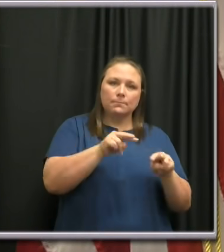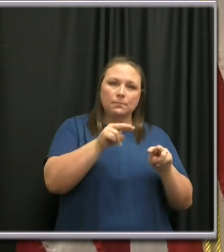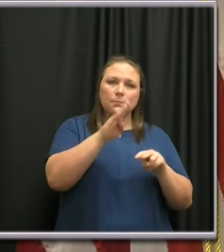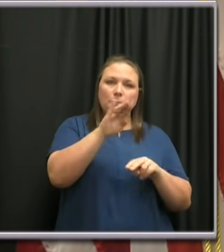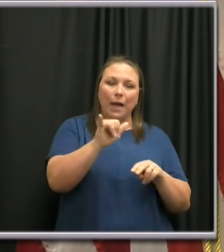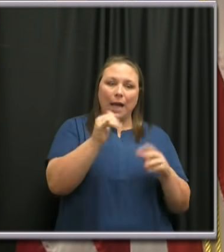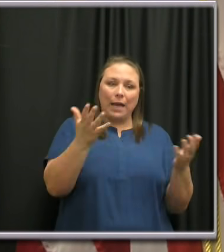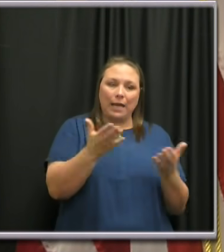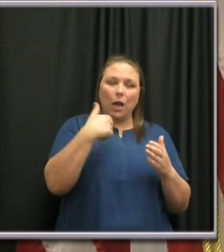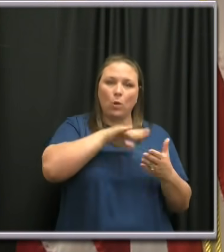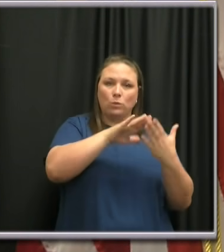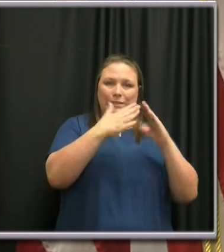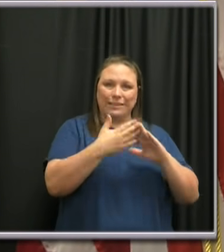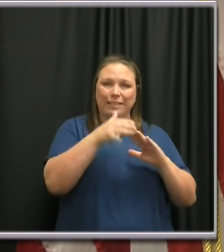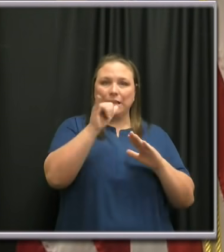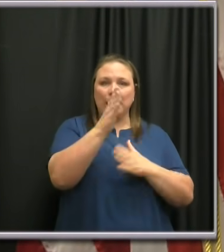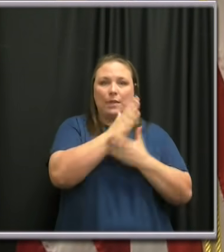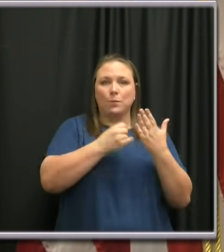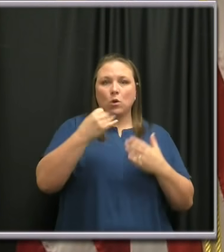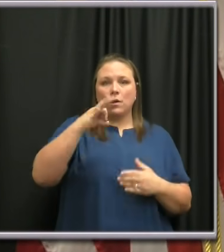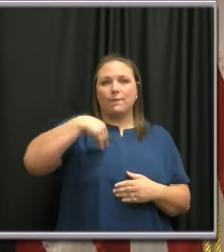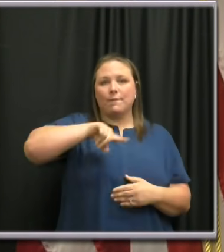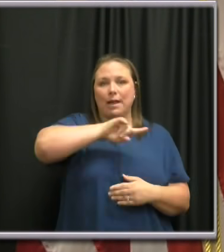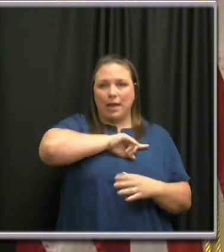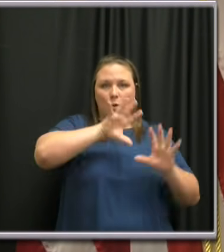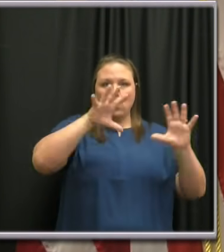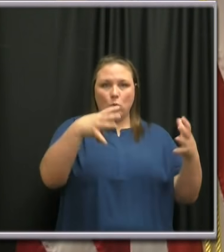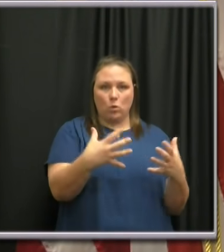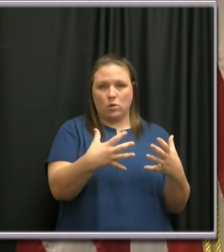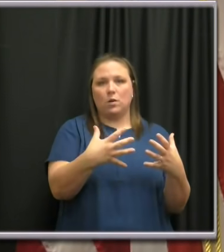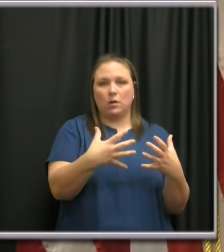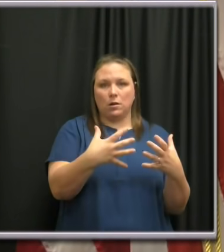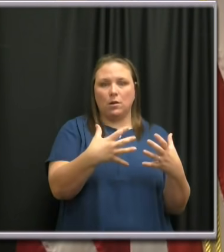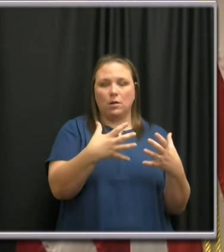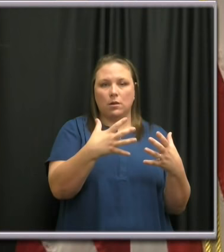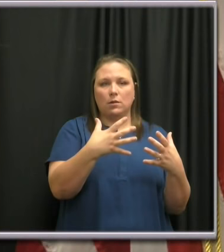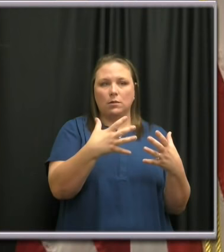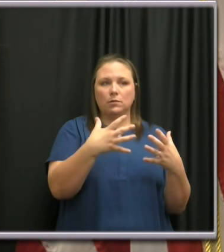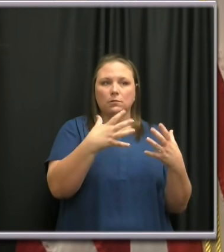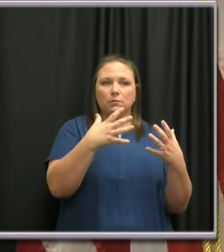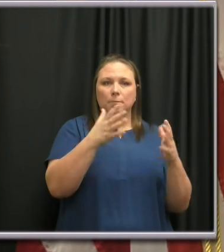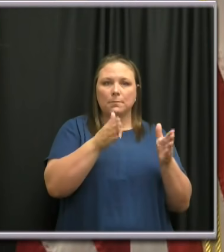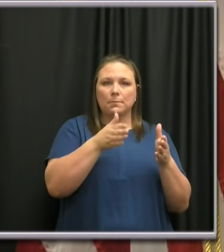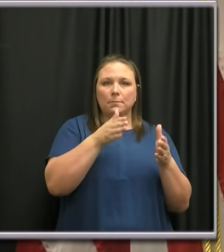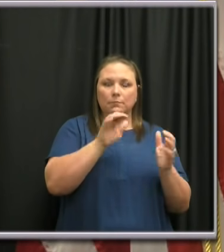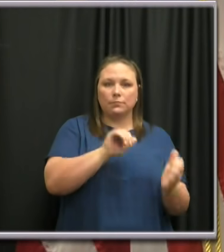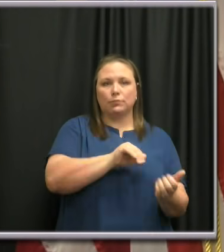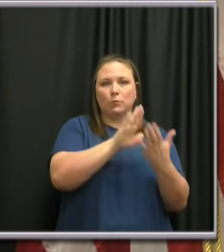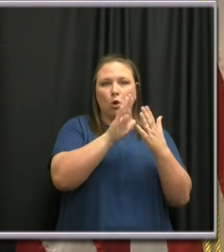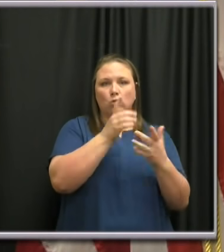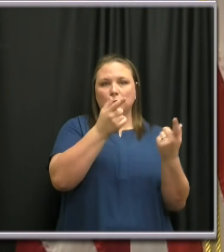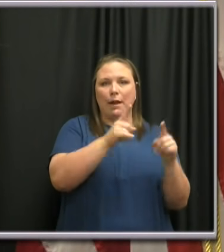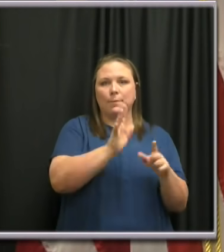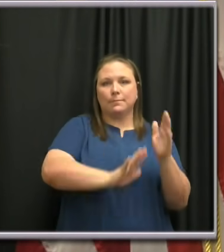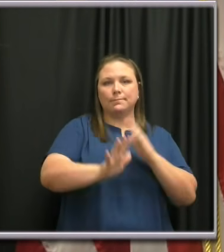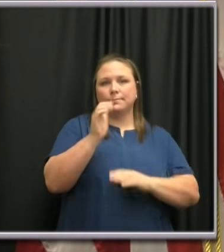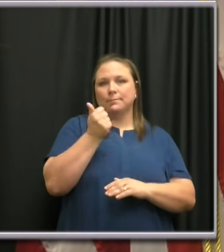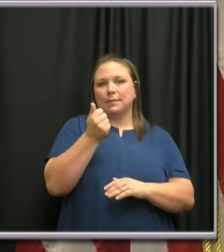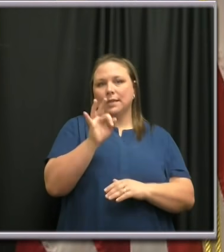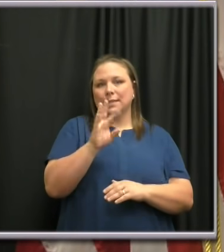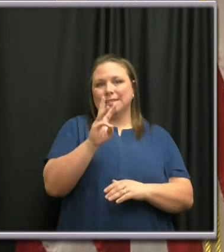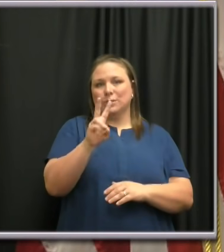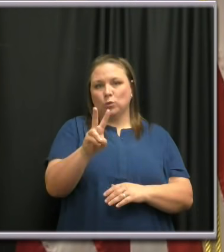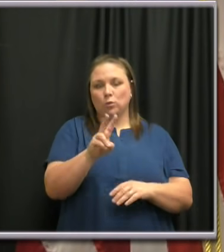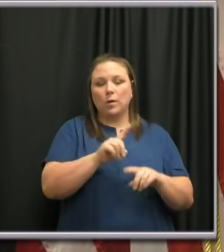by Metro. That's part of the Metropolitan path that the city went on starting back in 1962. Though